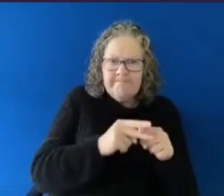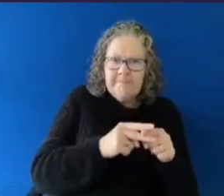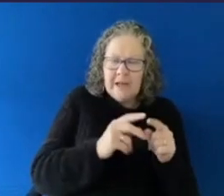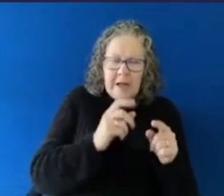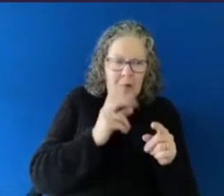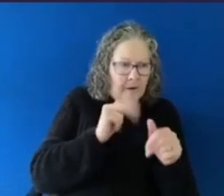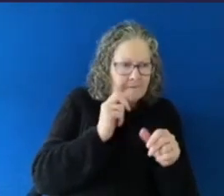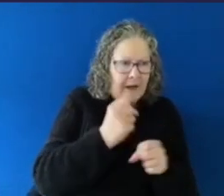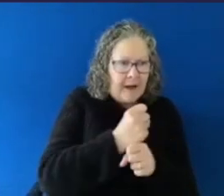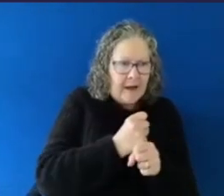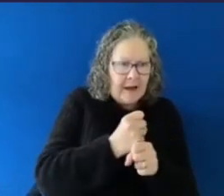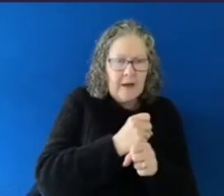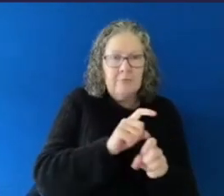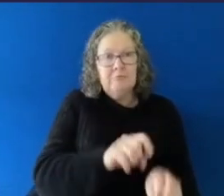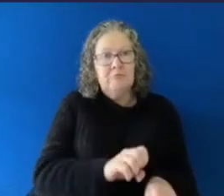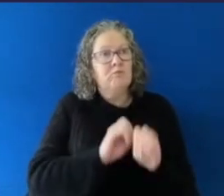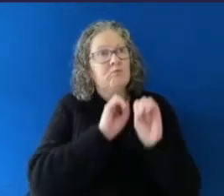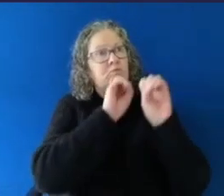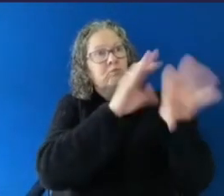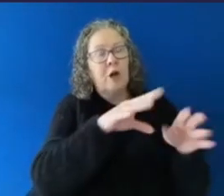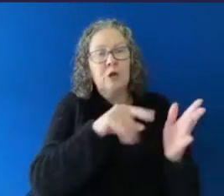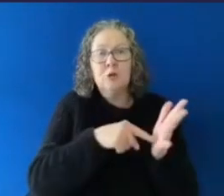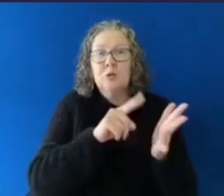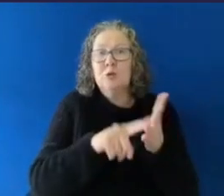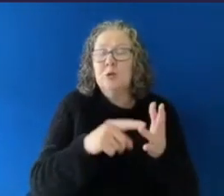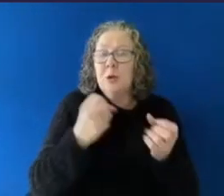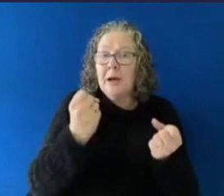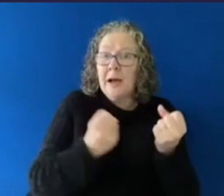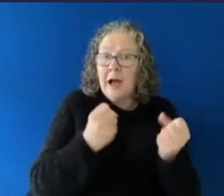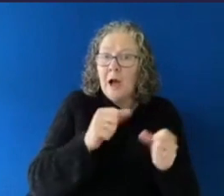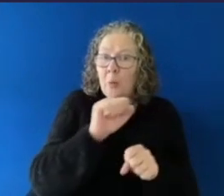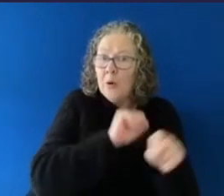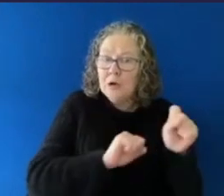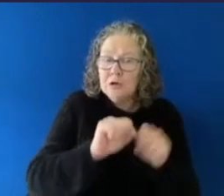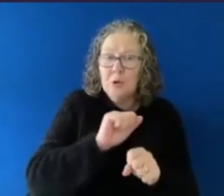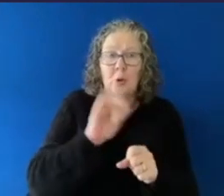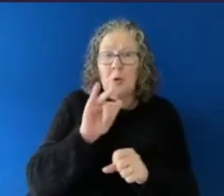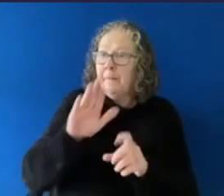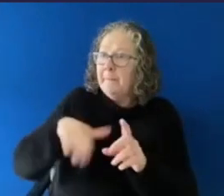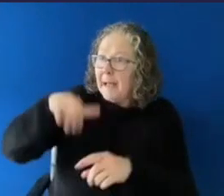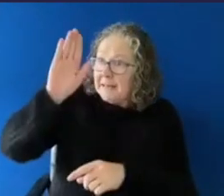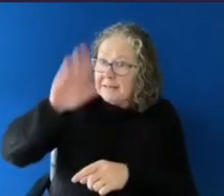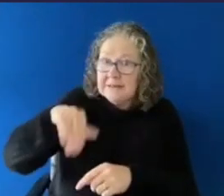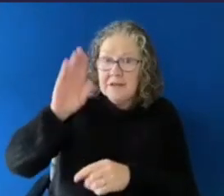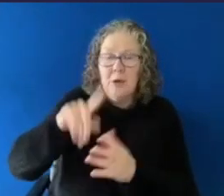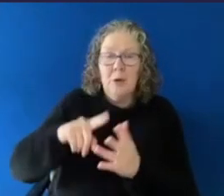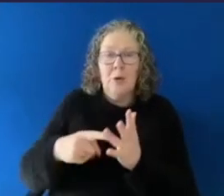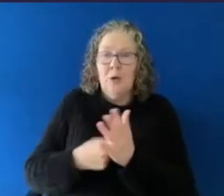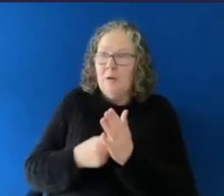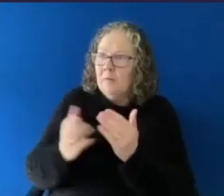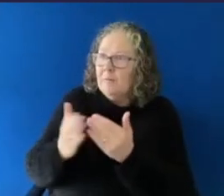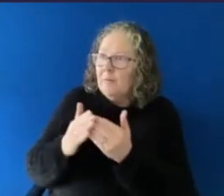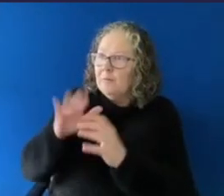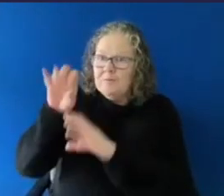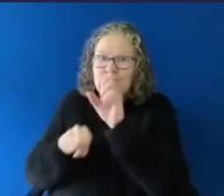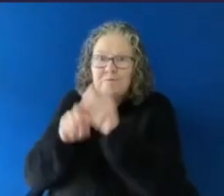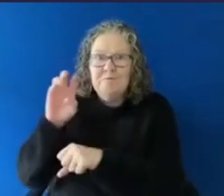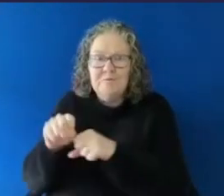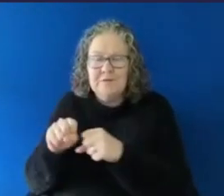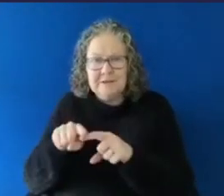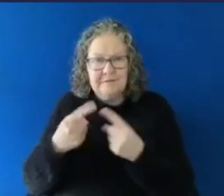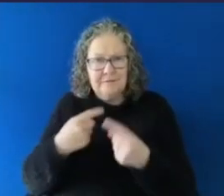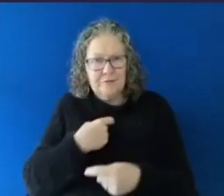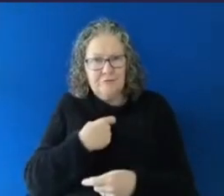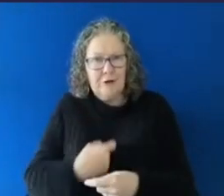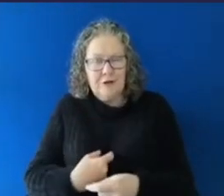car and brings it to the car wash. Painter, renovators, as terms of roles. And then there's the hosting